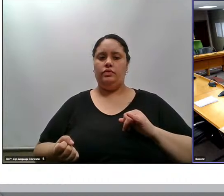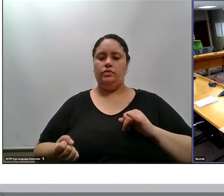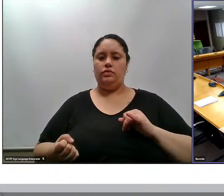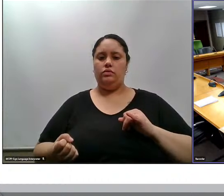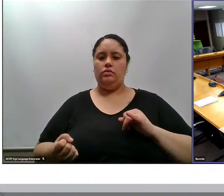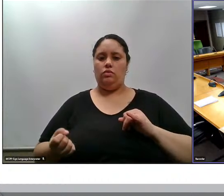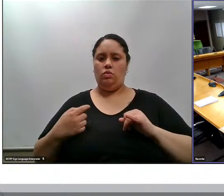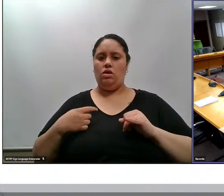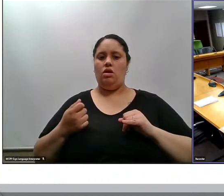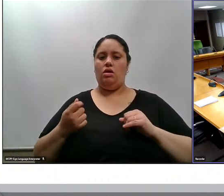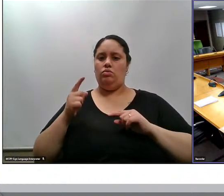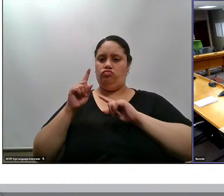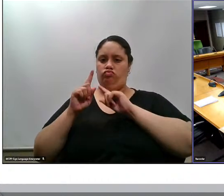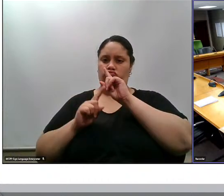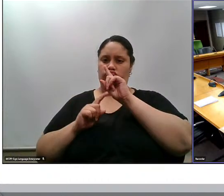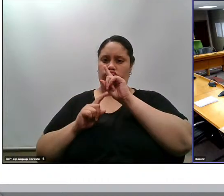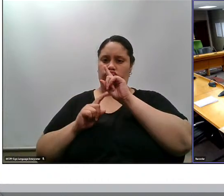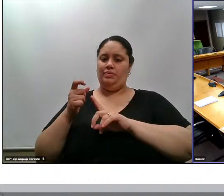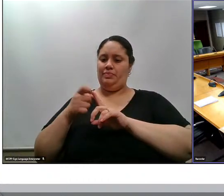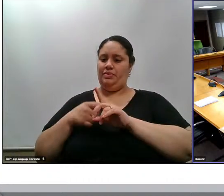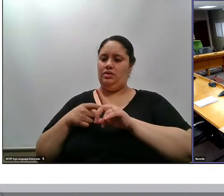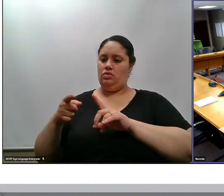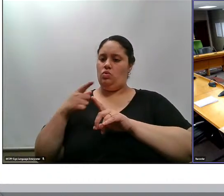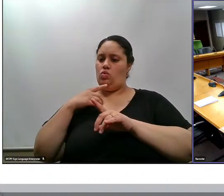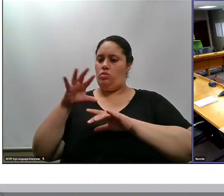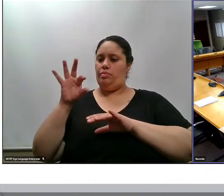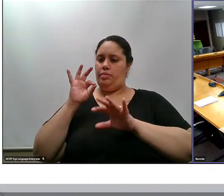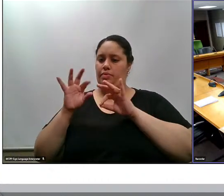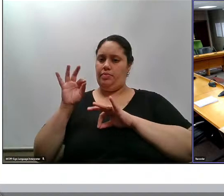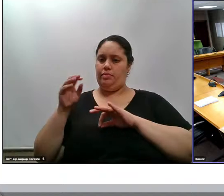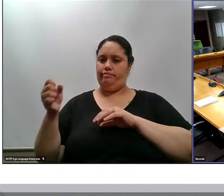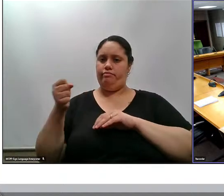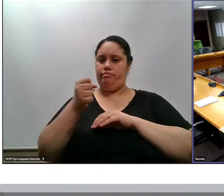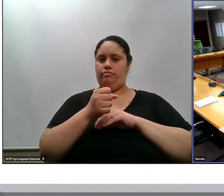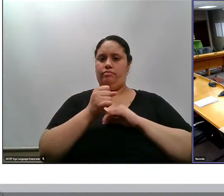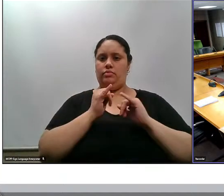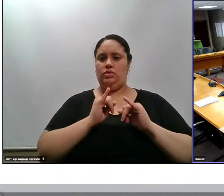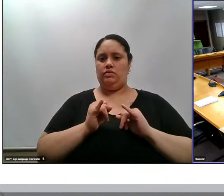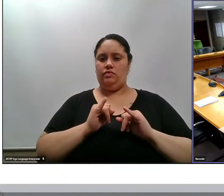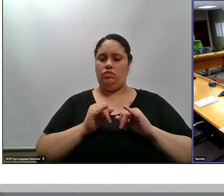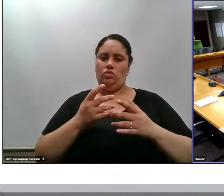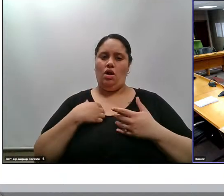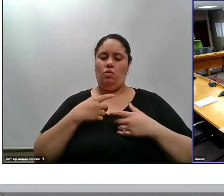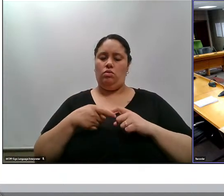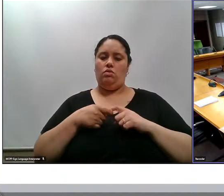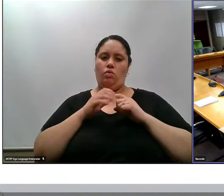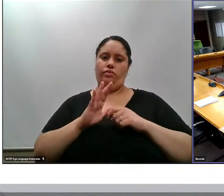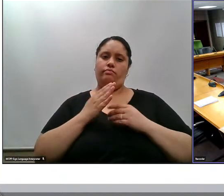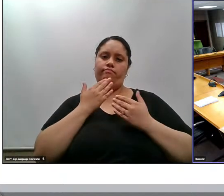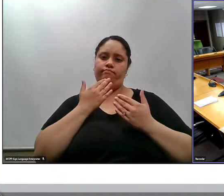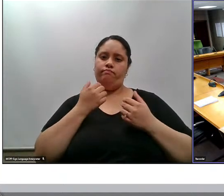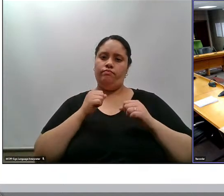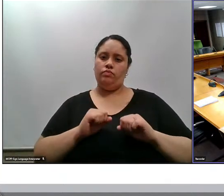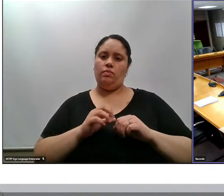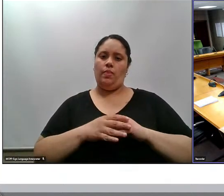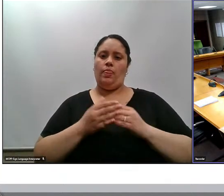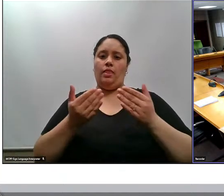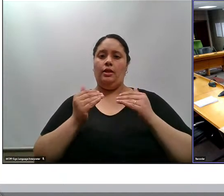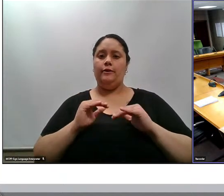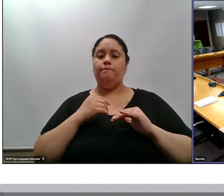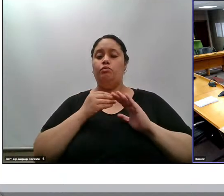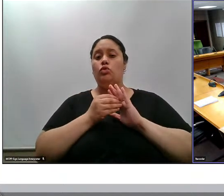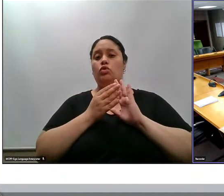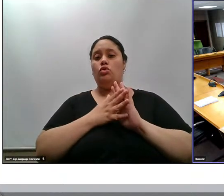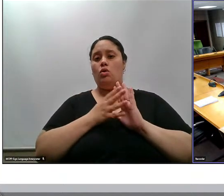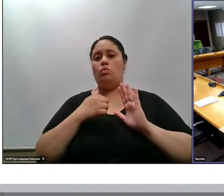questions around the applicants that have been selected for interviews. So I'll pause there, Chairperson. Okay, thank you, Member. I do note that we're